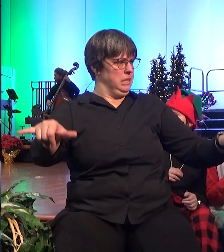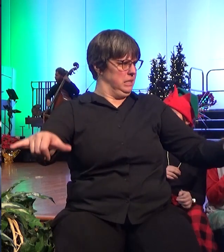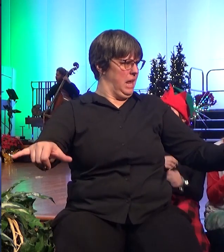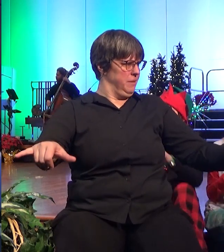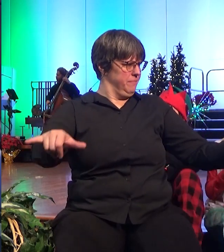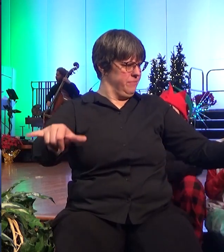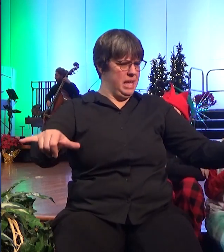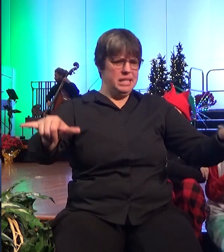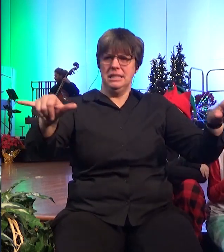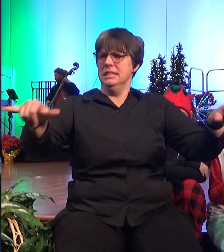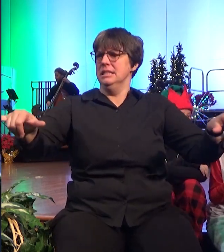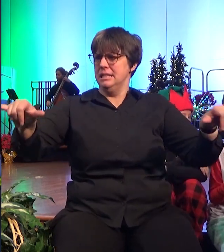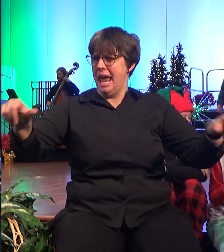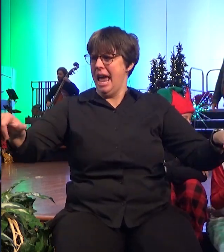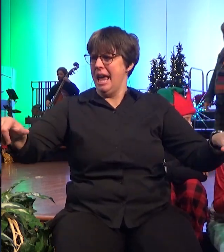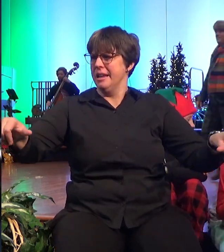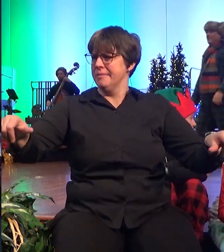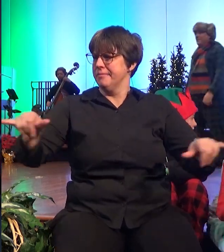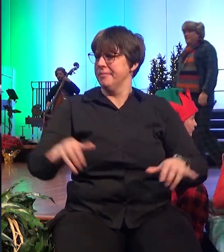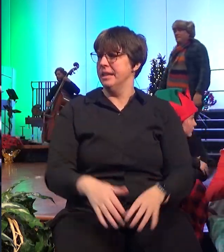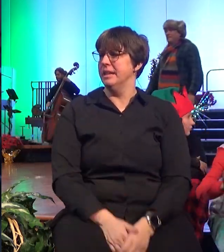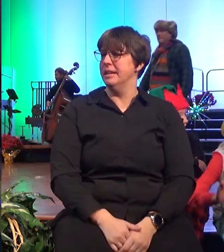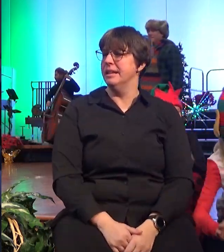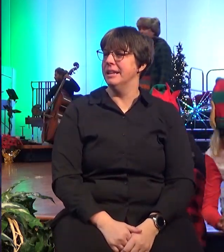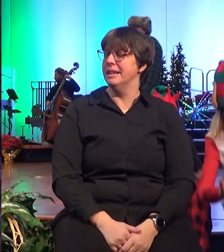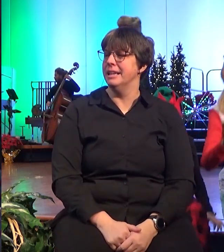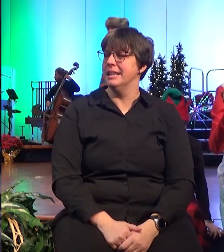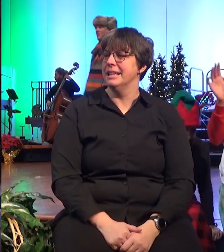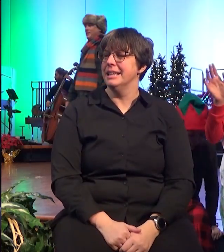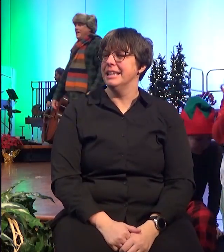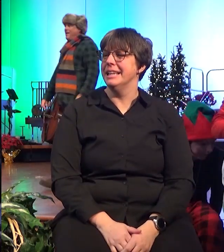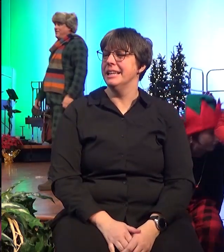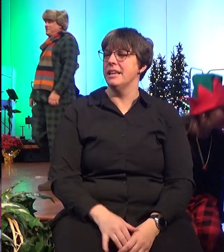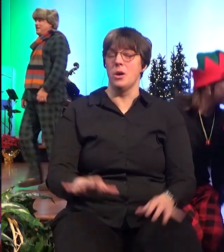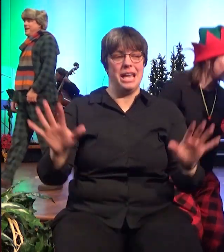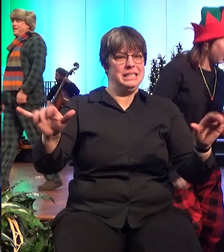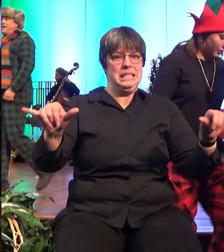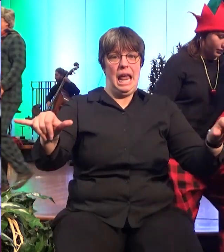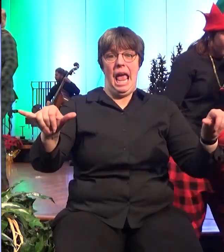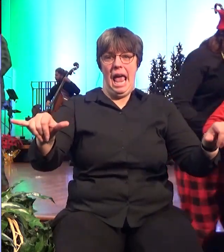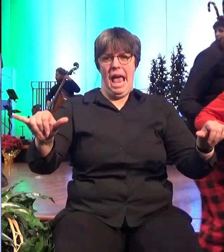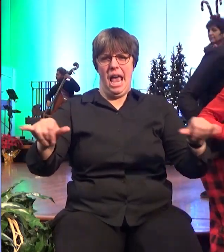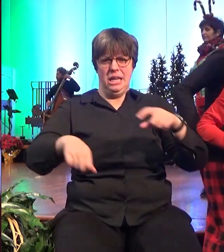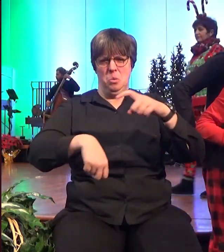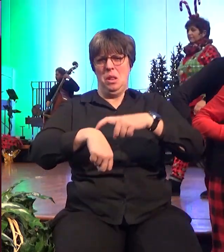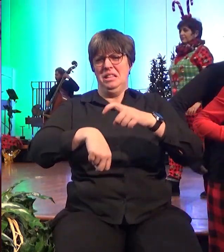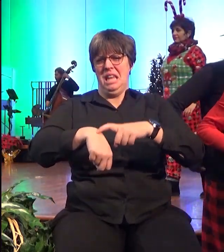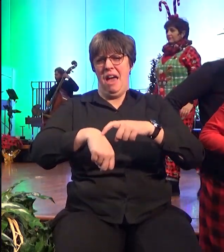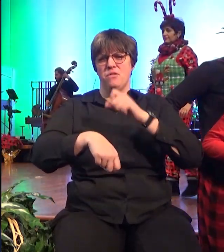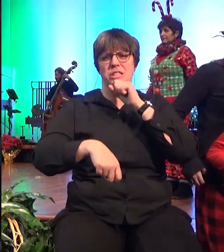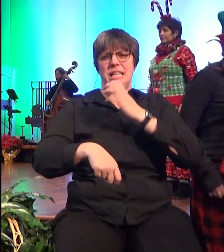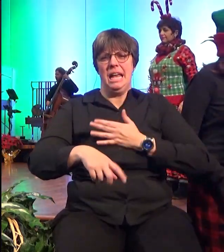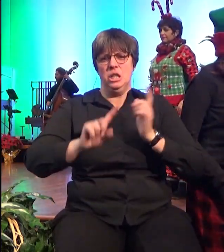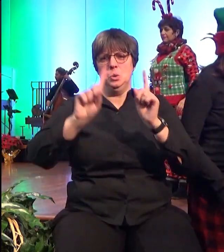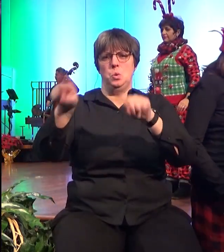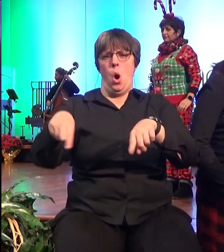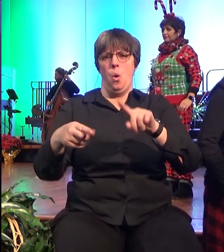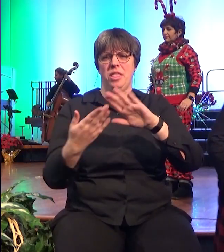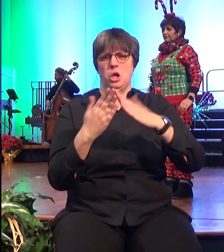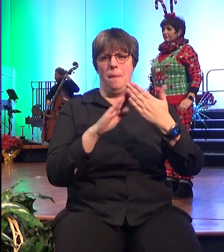we're going to give Santa time to get connected over there. We love you, Santa.